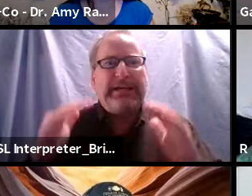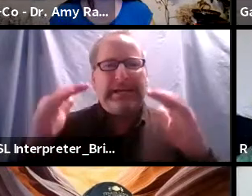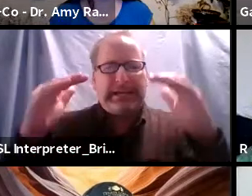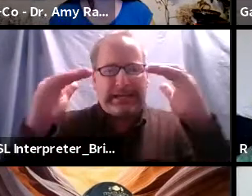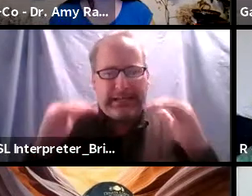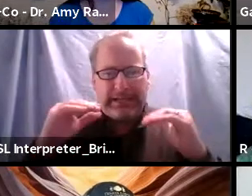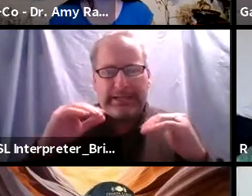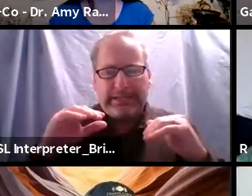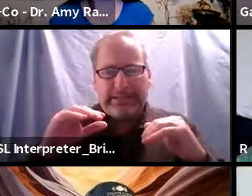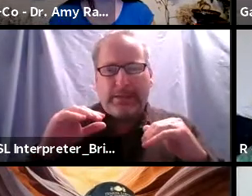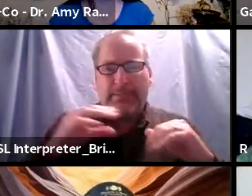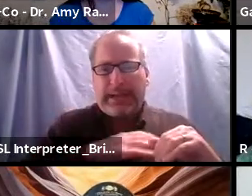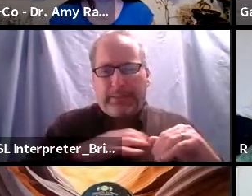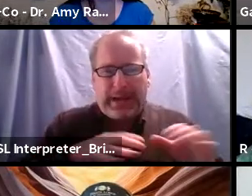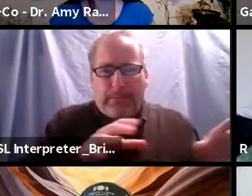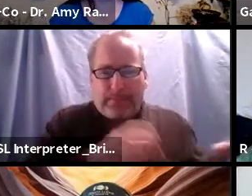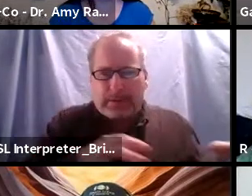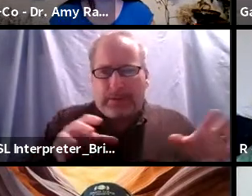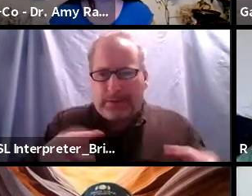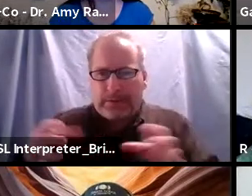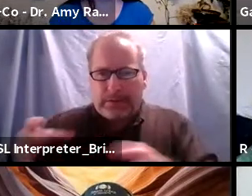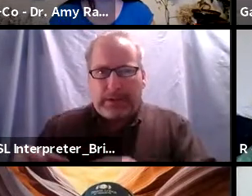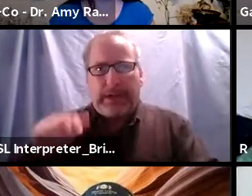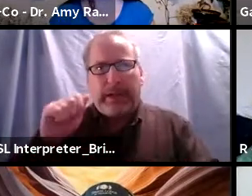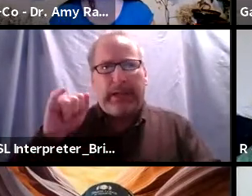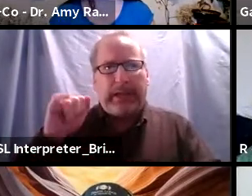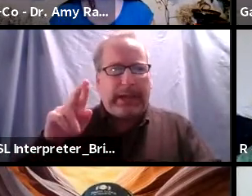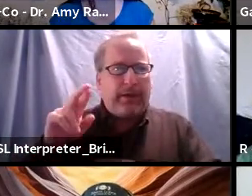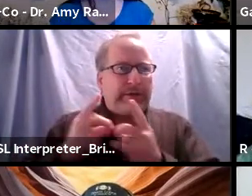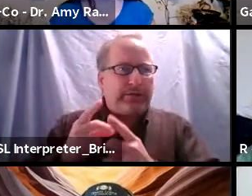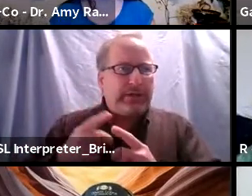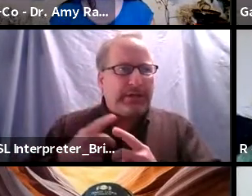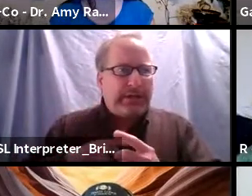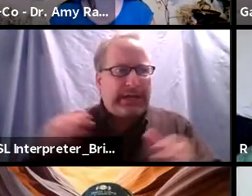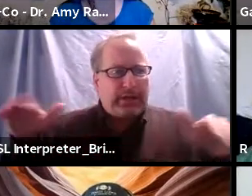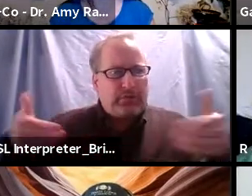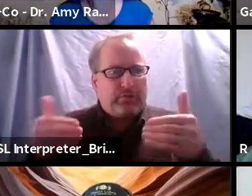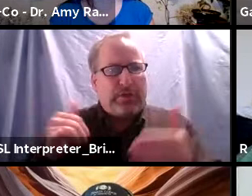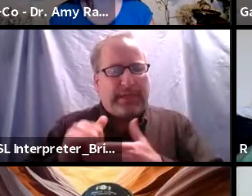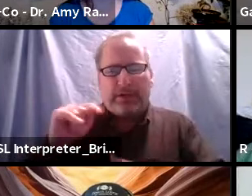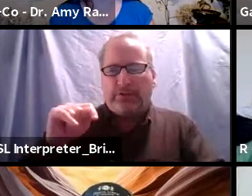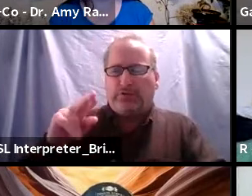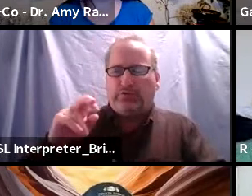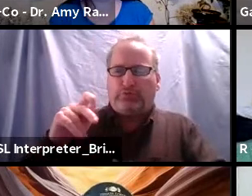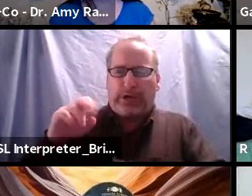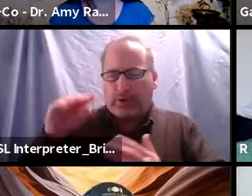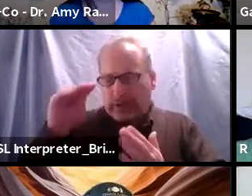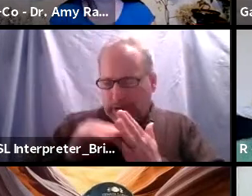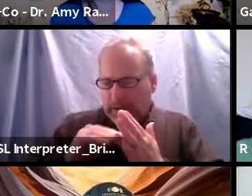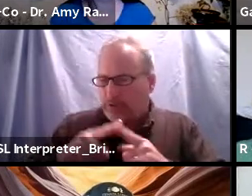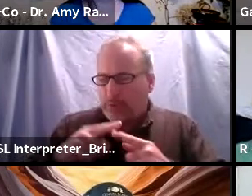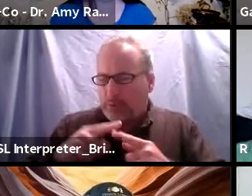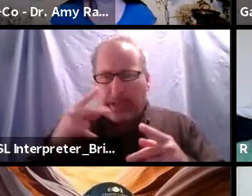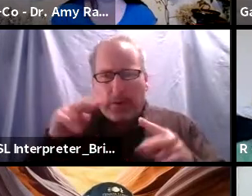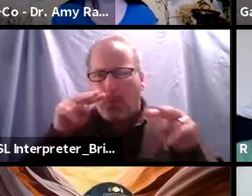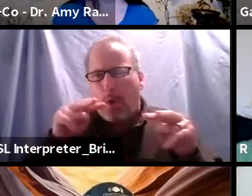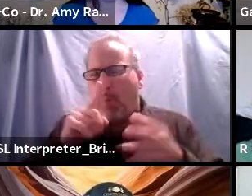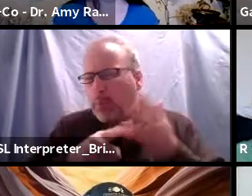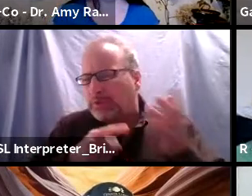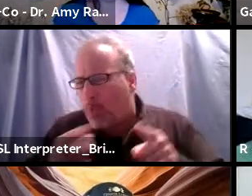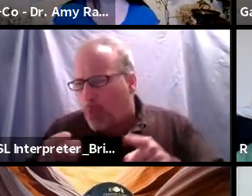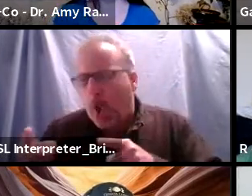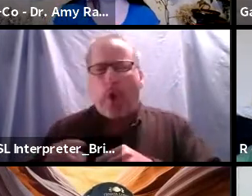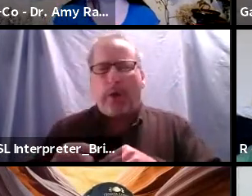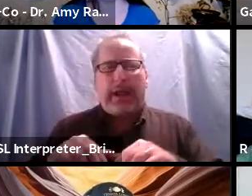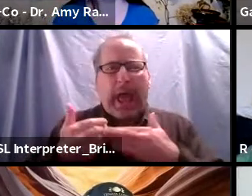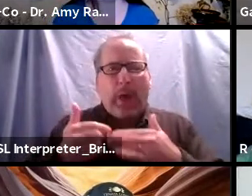and Air District introduced this tracker so we can like continue like monitoring what is actually going on in these